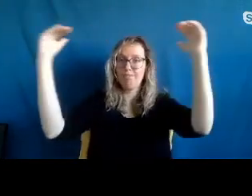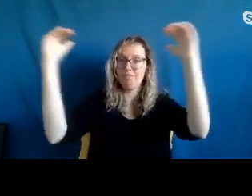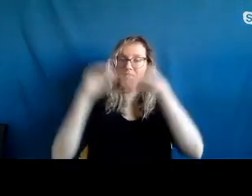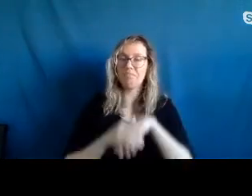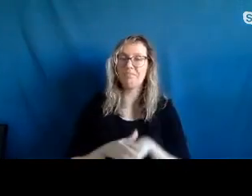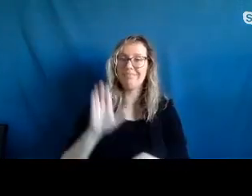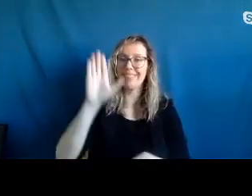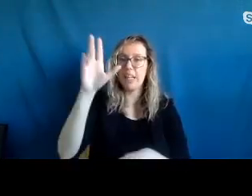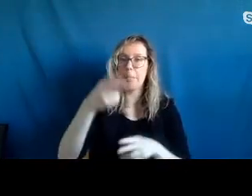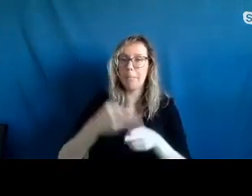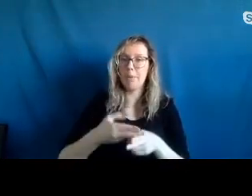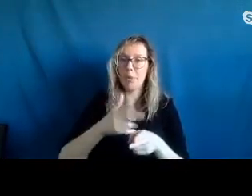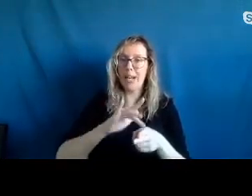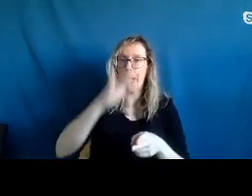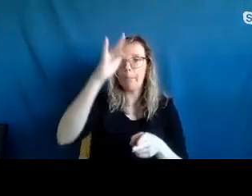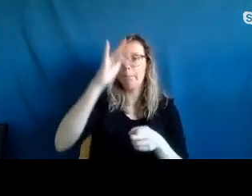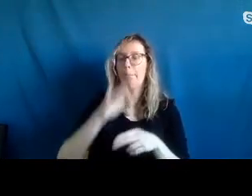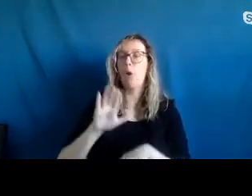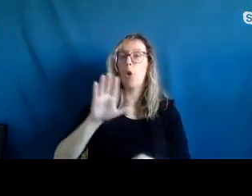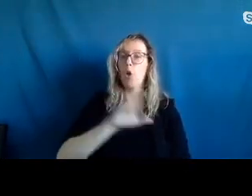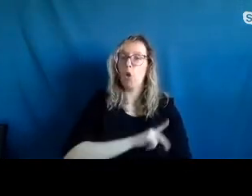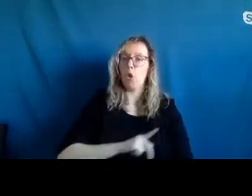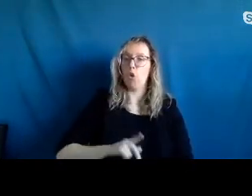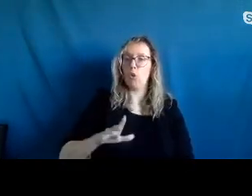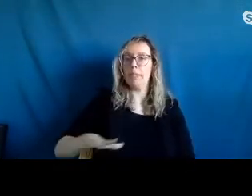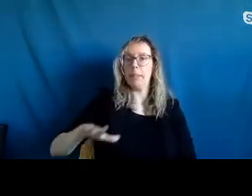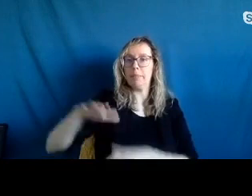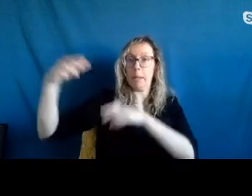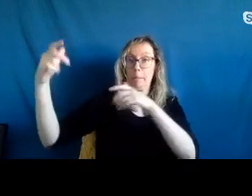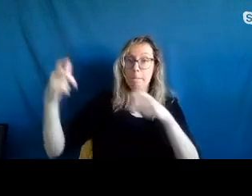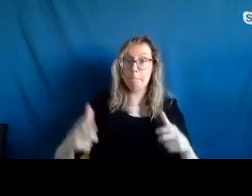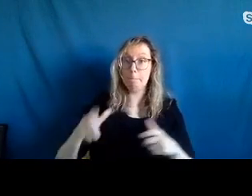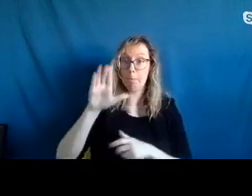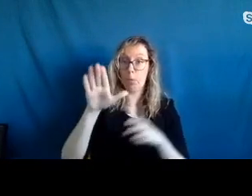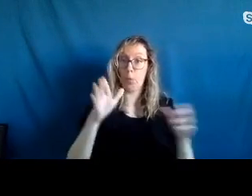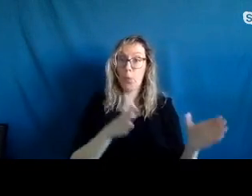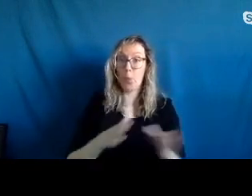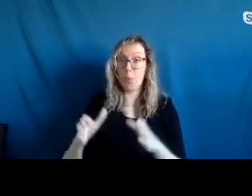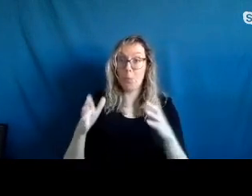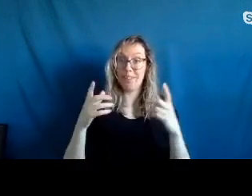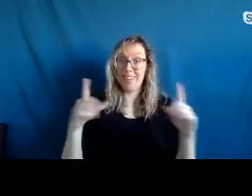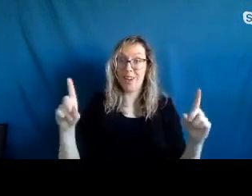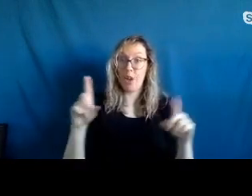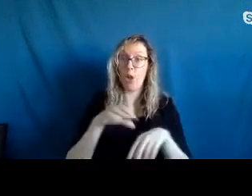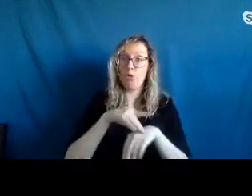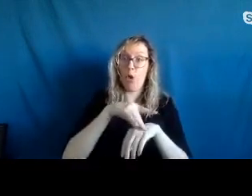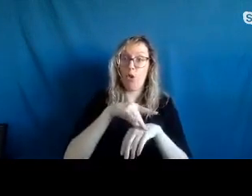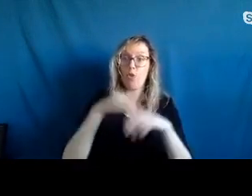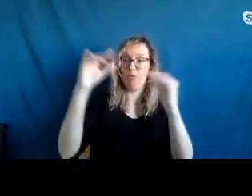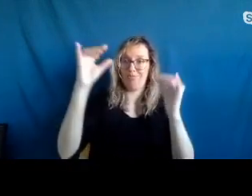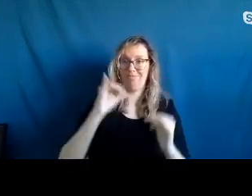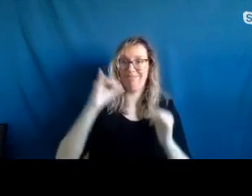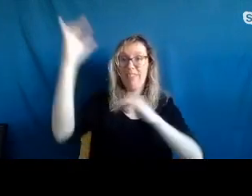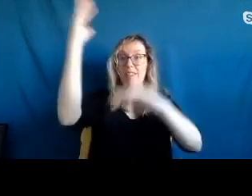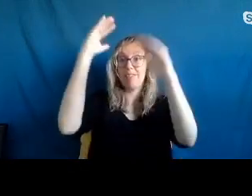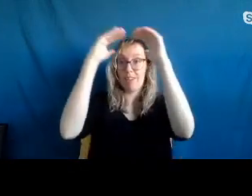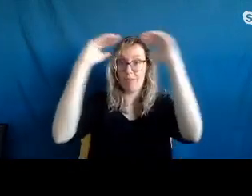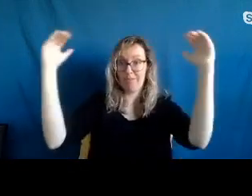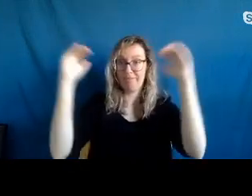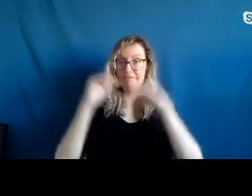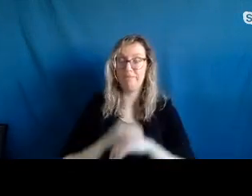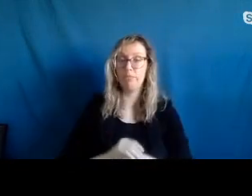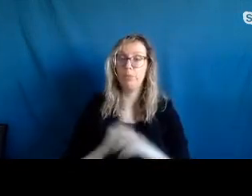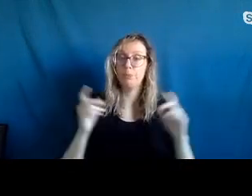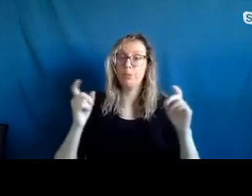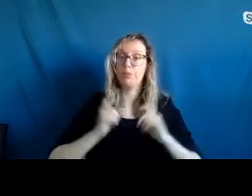name. Thy kingdom come, thy will be done, on earth as it is in heaven. Give us this day